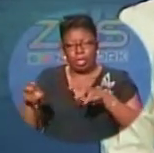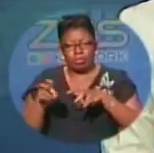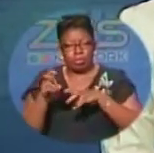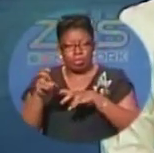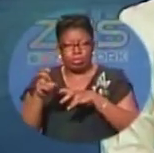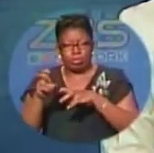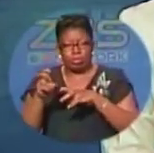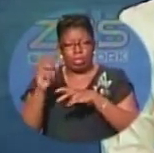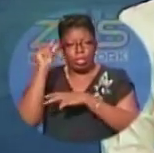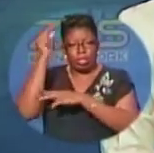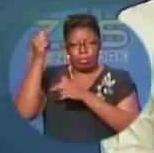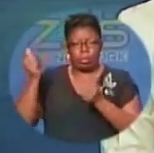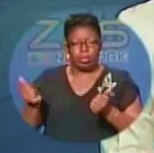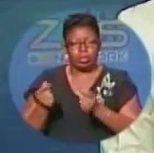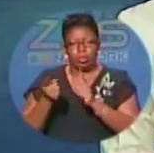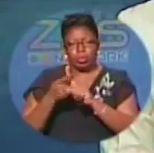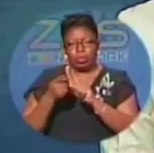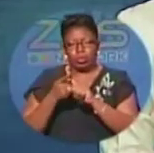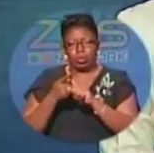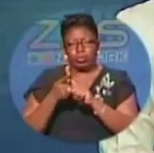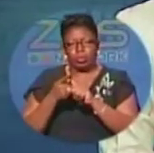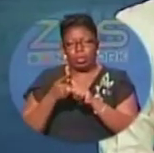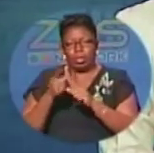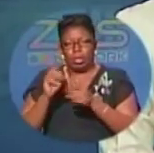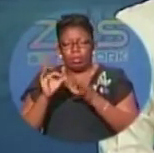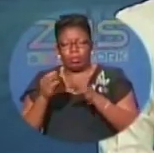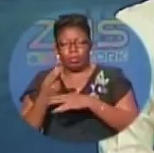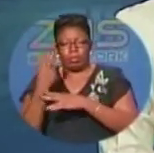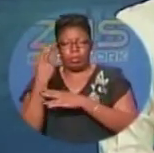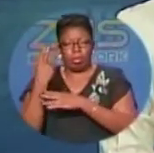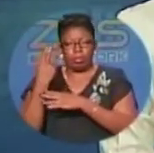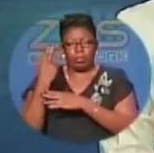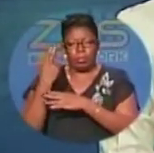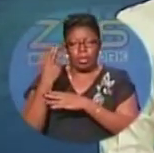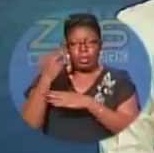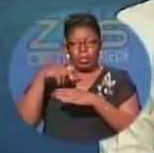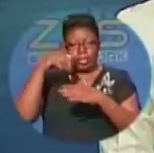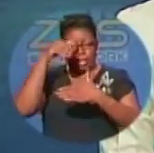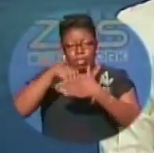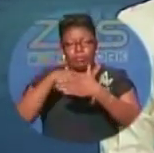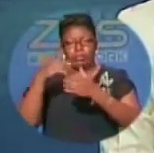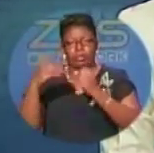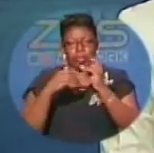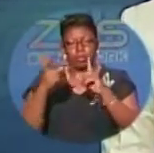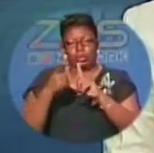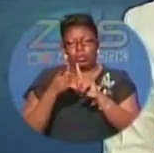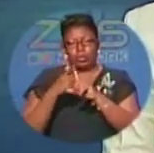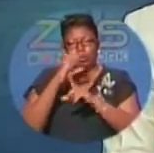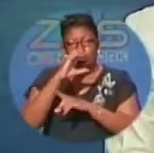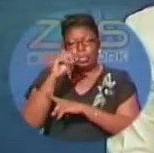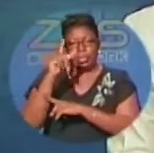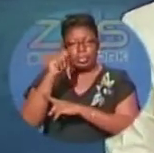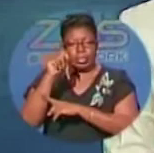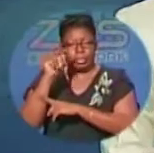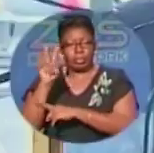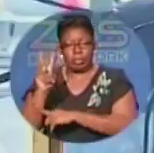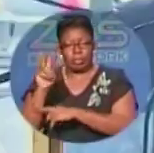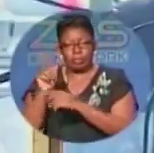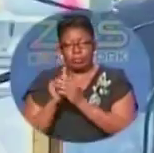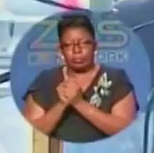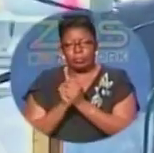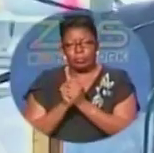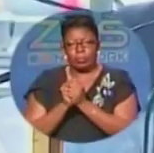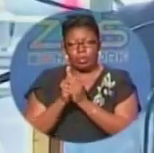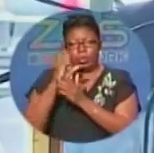the government continues to upgrade critical infrastructure from roadworks to CCTV. Already the